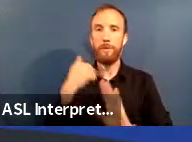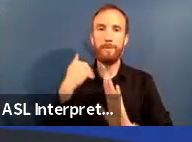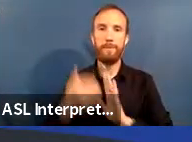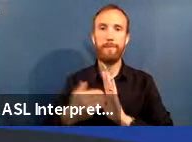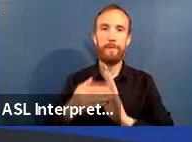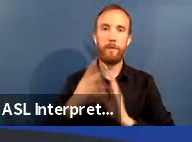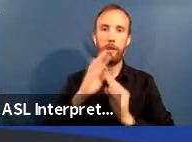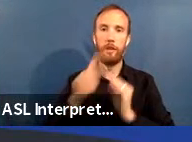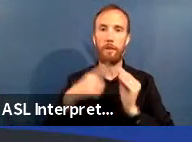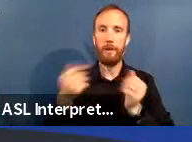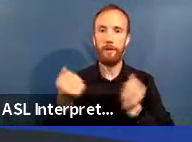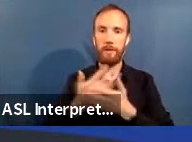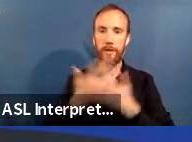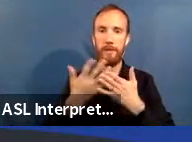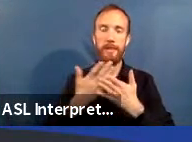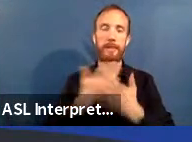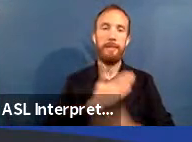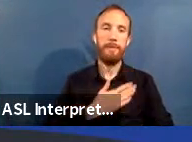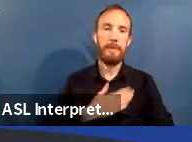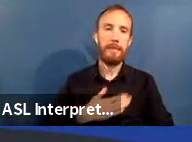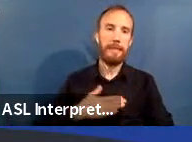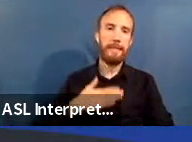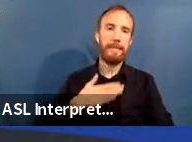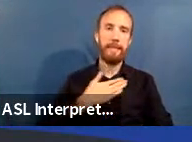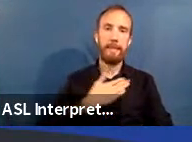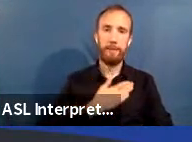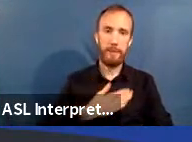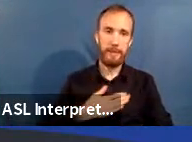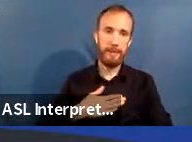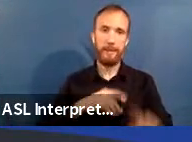to please take the survey at